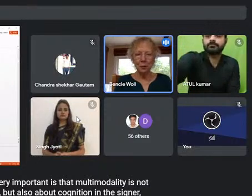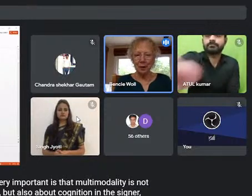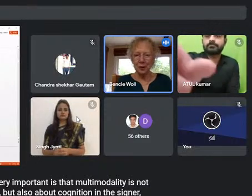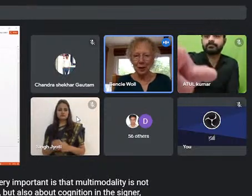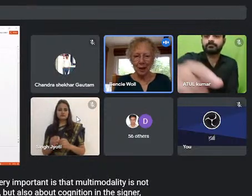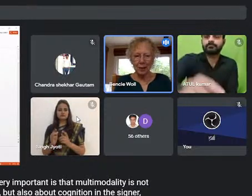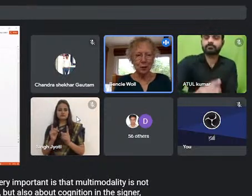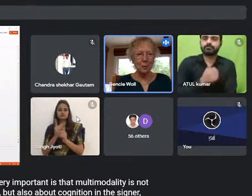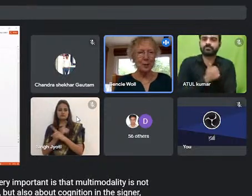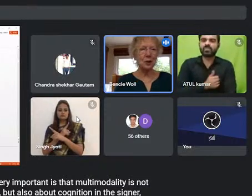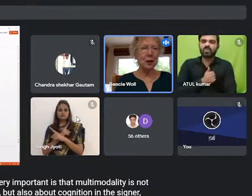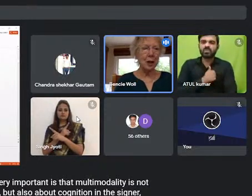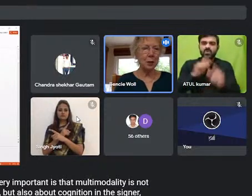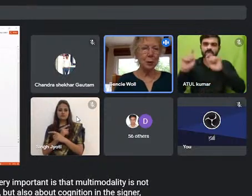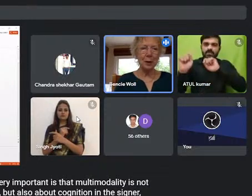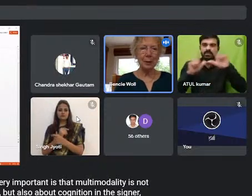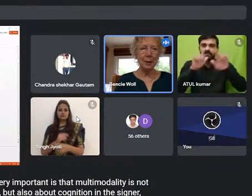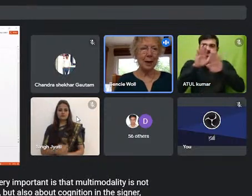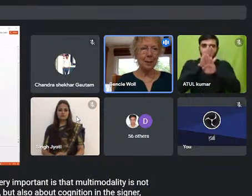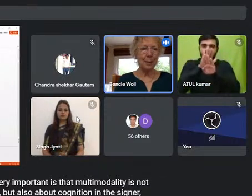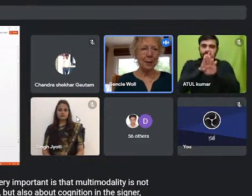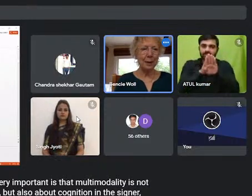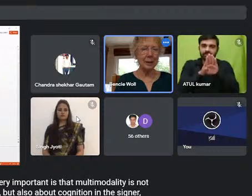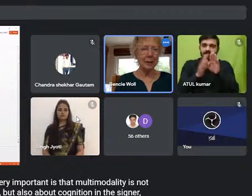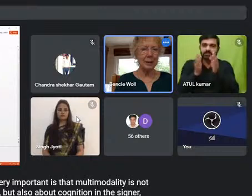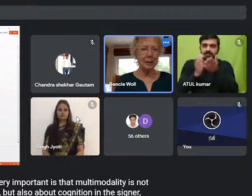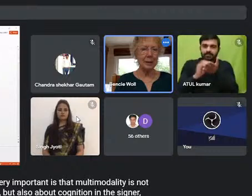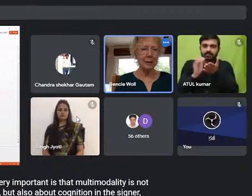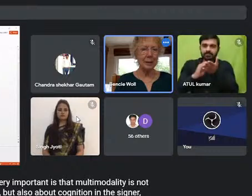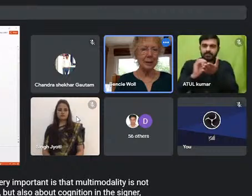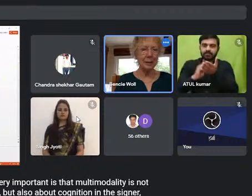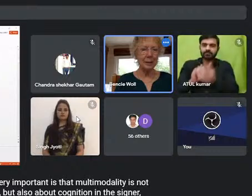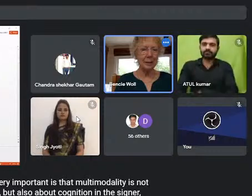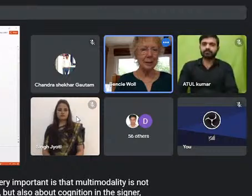I'm sorry, the slides are a bit slow coming up.